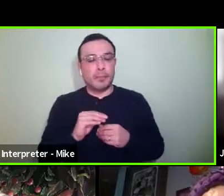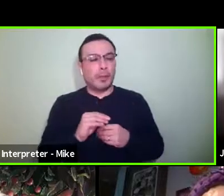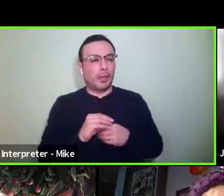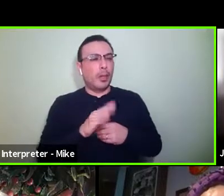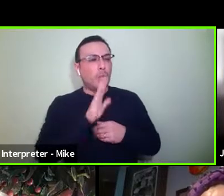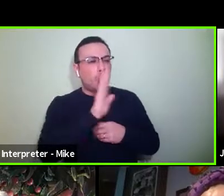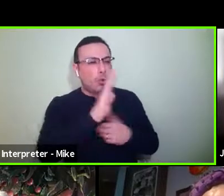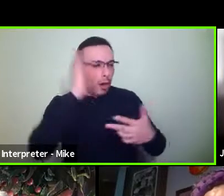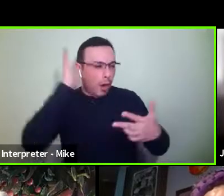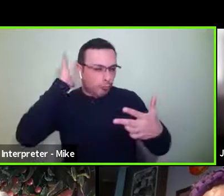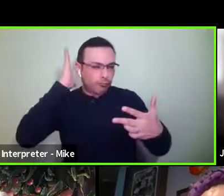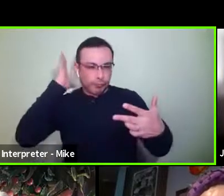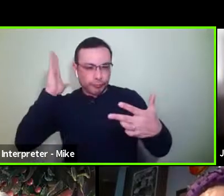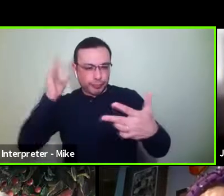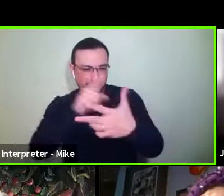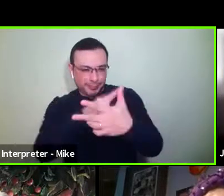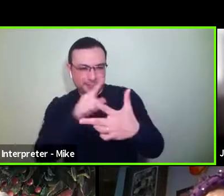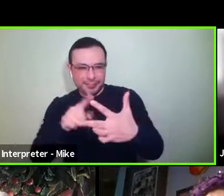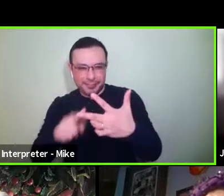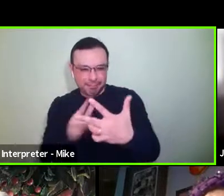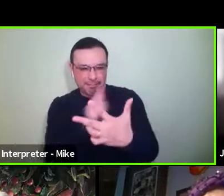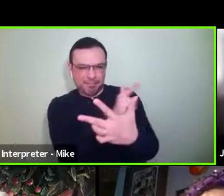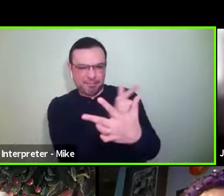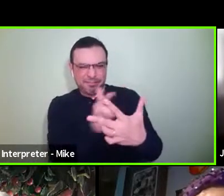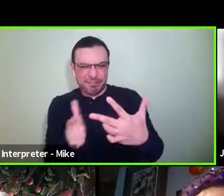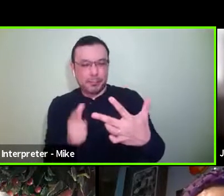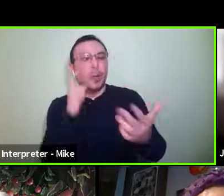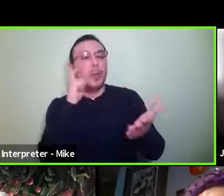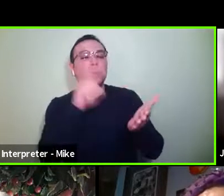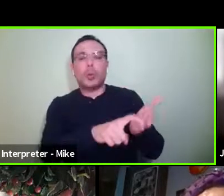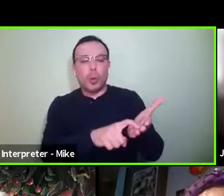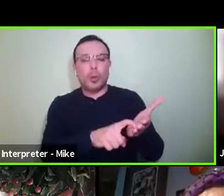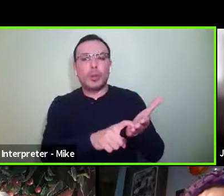talks was the emphasis on how